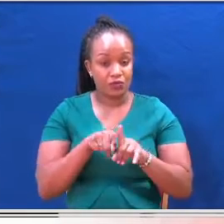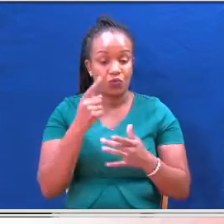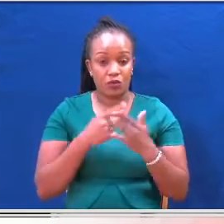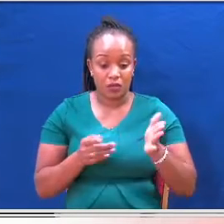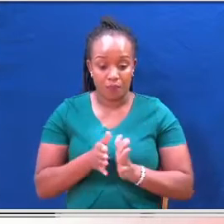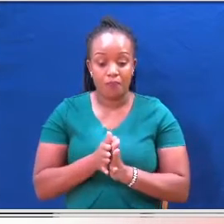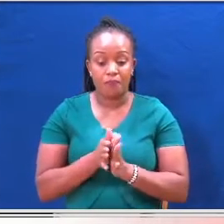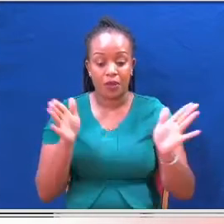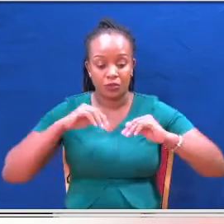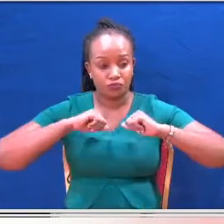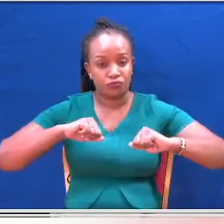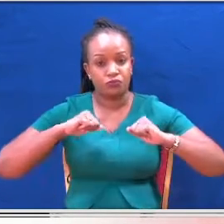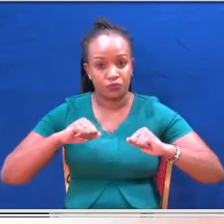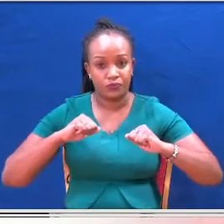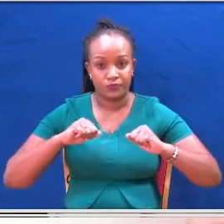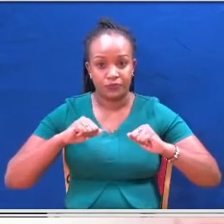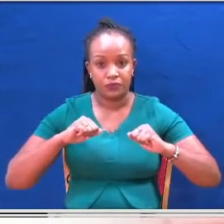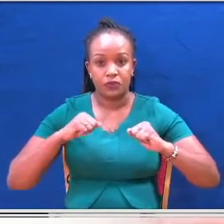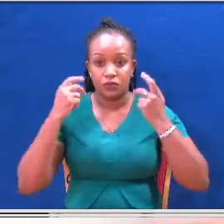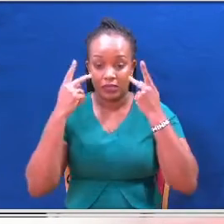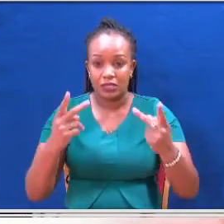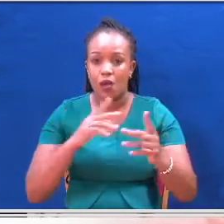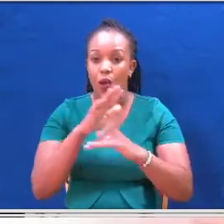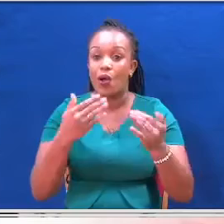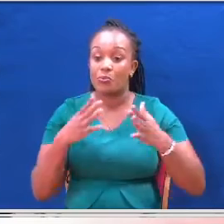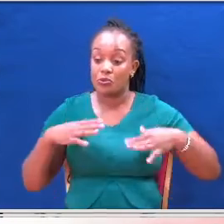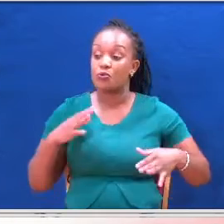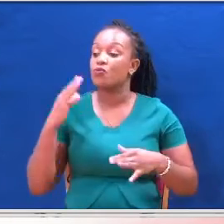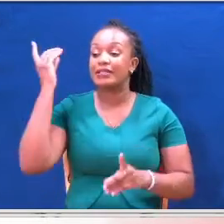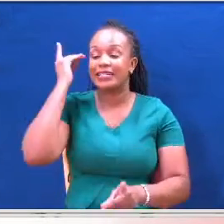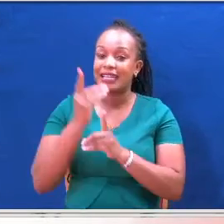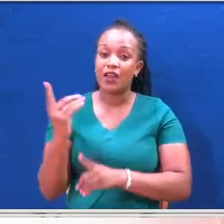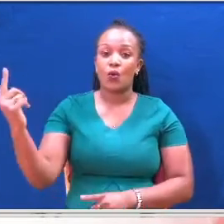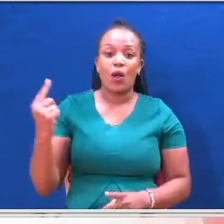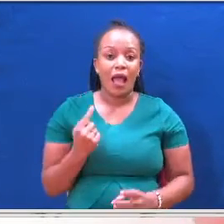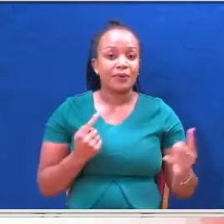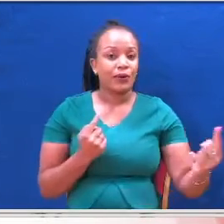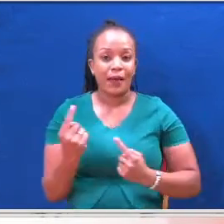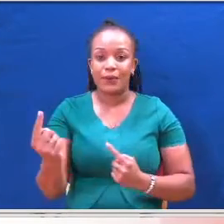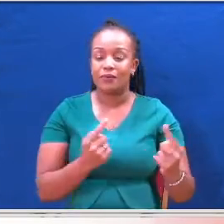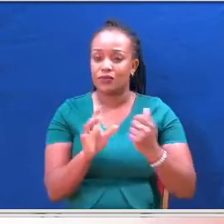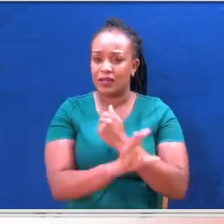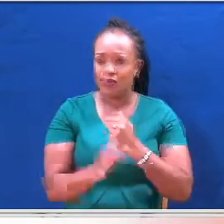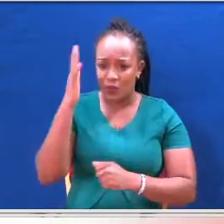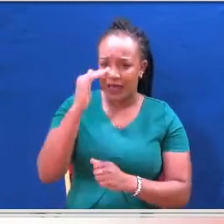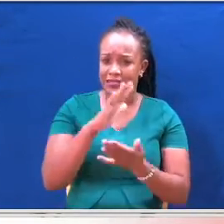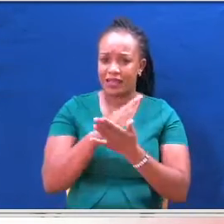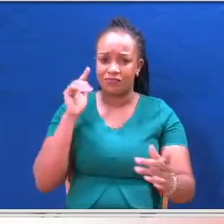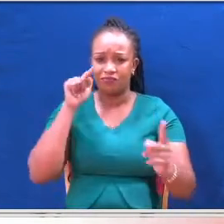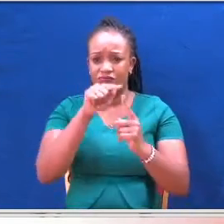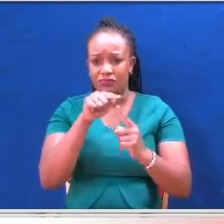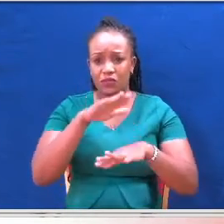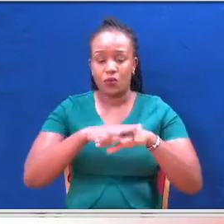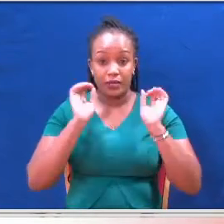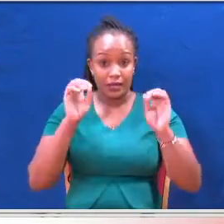sure that it's not every Tom, Dick and Harry want to settle here. Who settles here because some of those people don't have good intentions. I